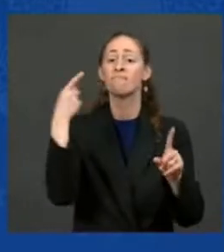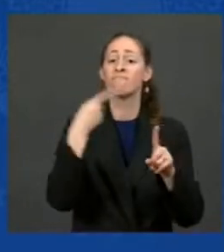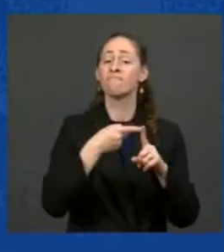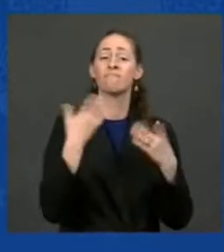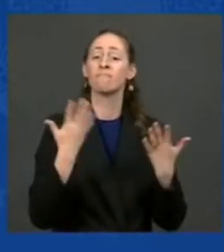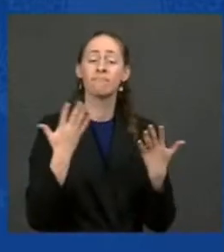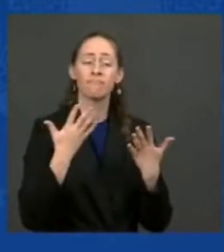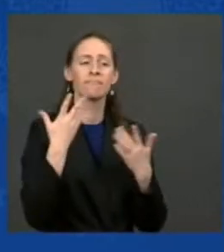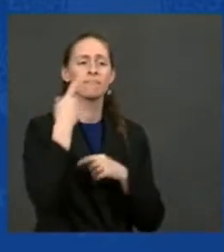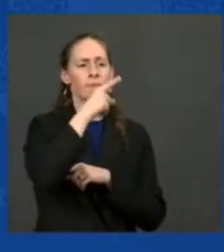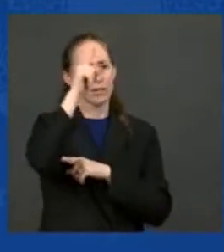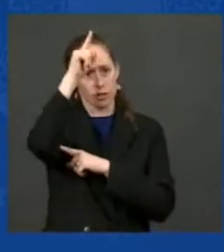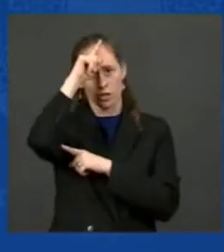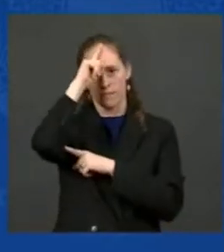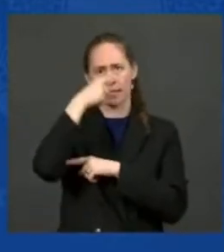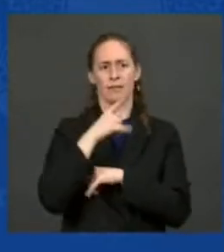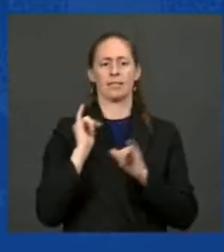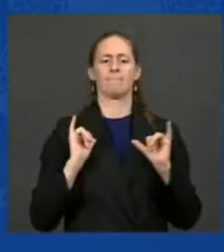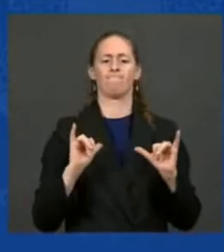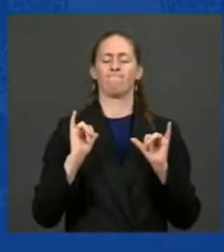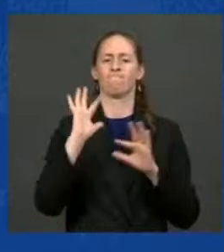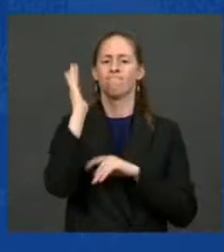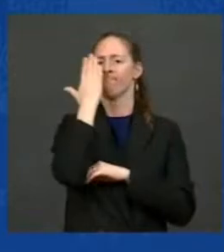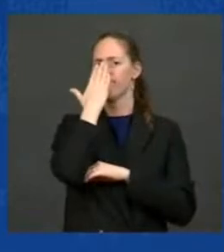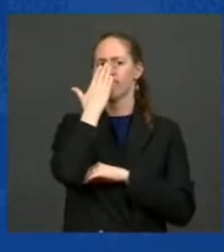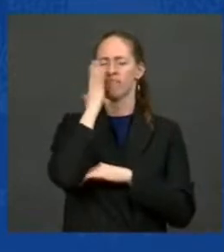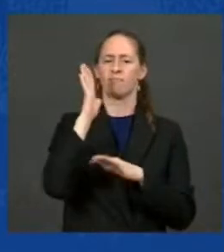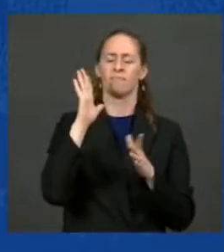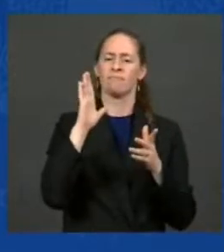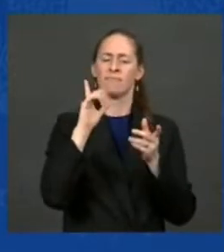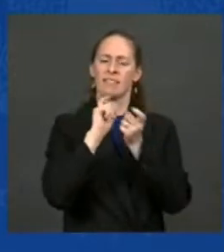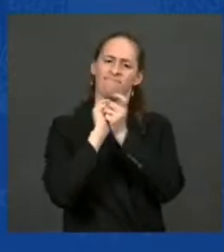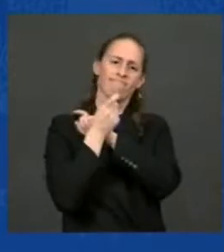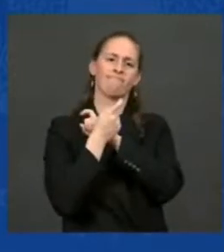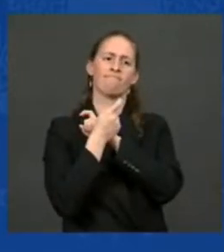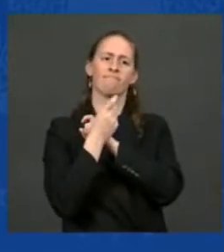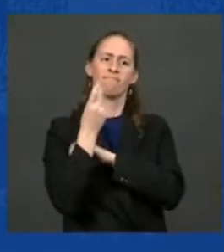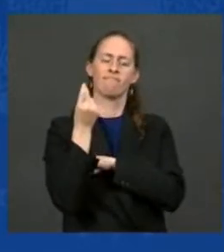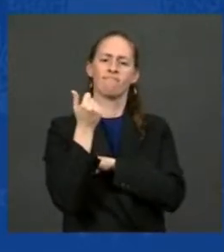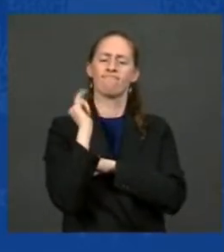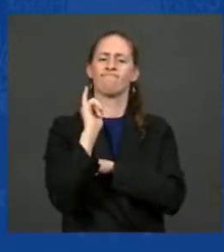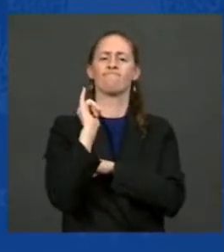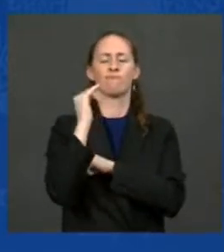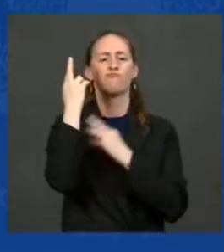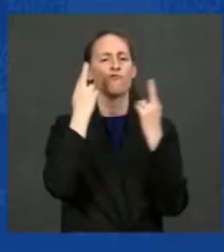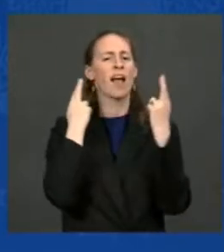they faced it head on, acknowledged.